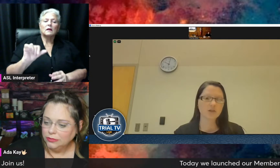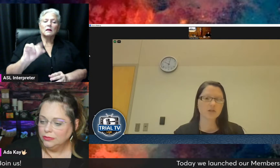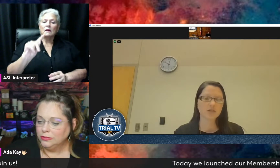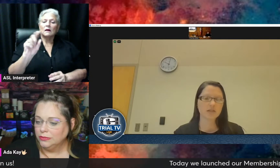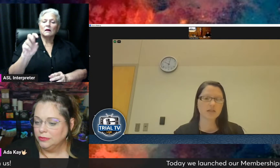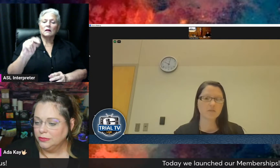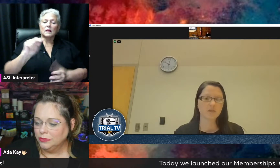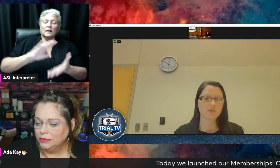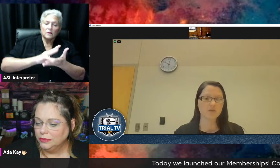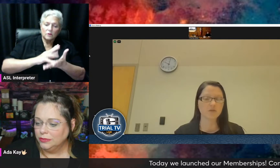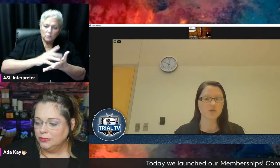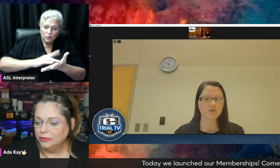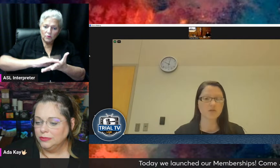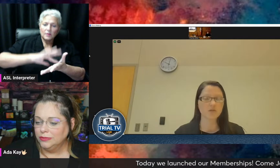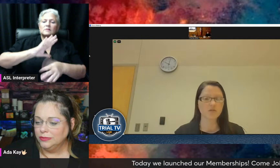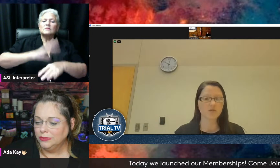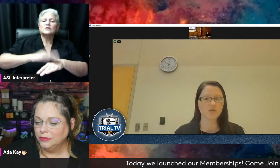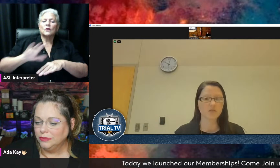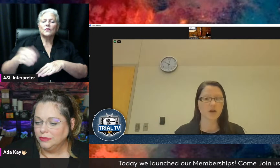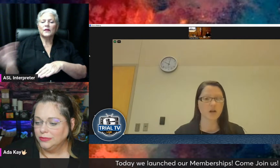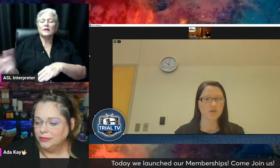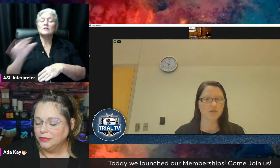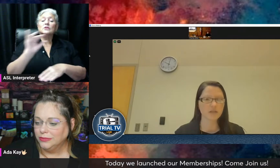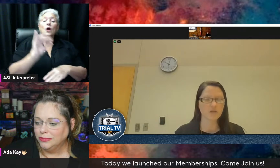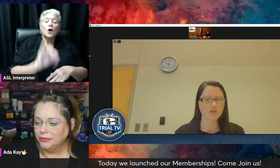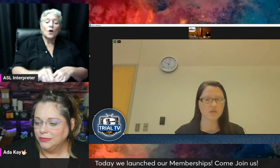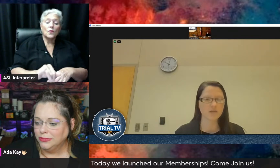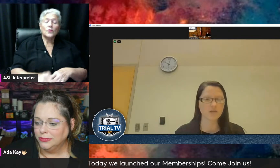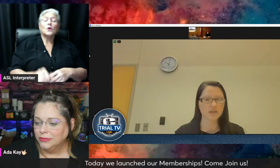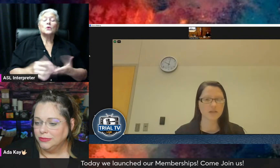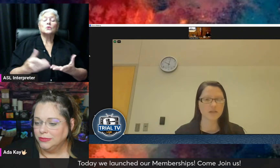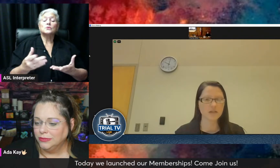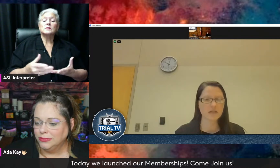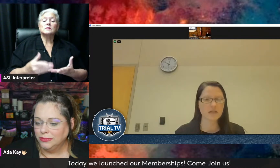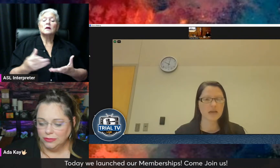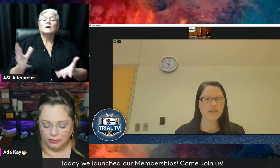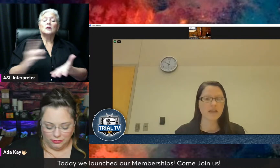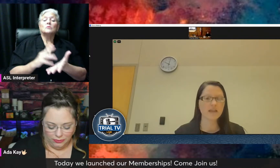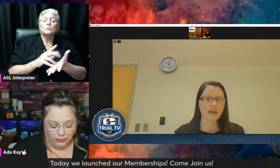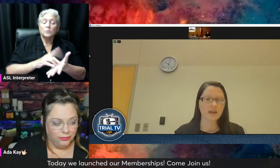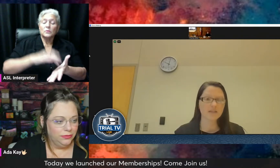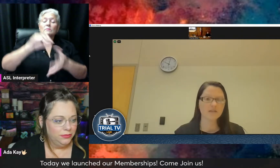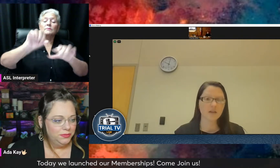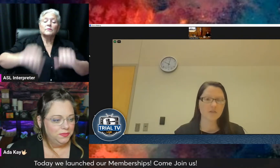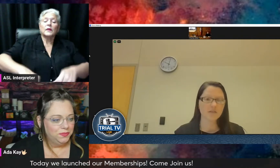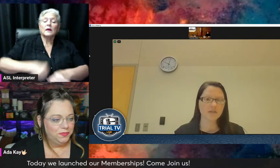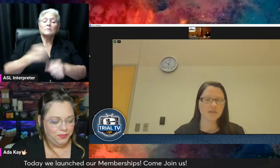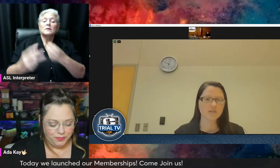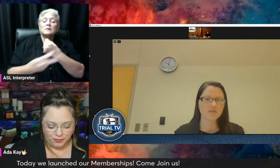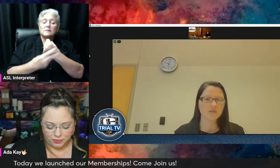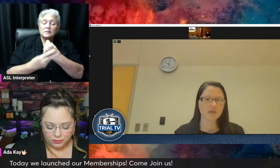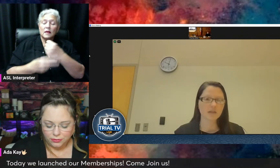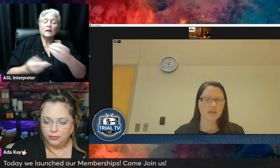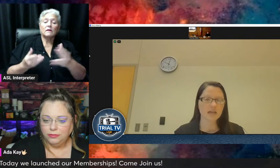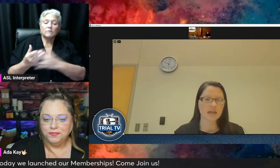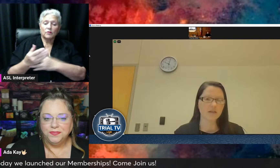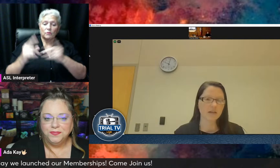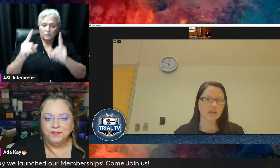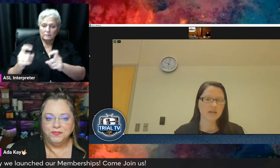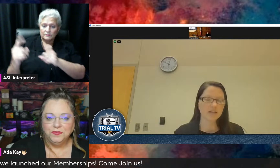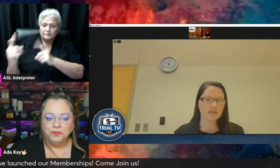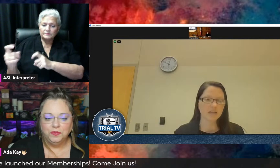developed impressions can then be preserved through photography or lifting. And then that development is